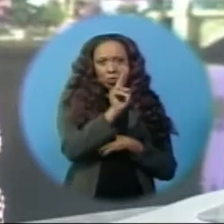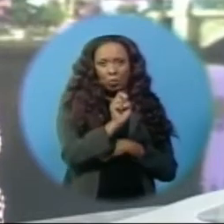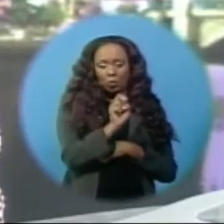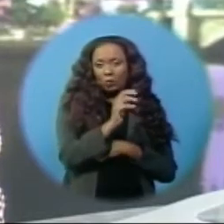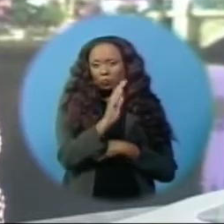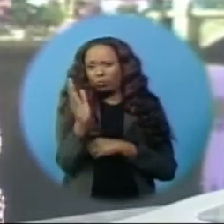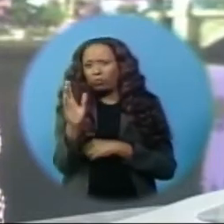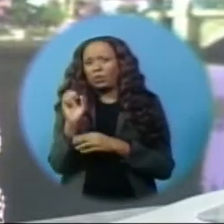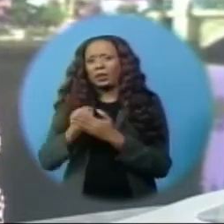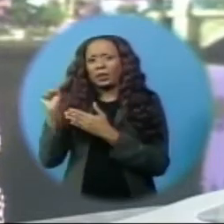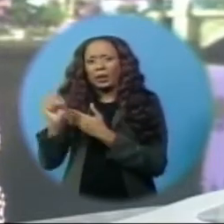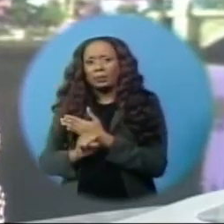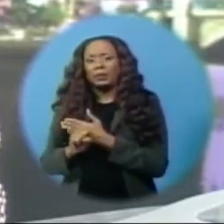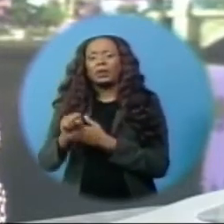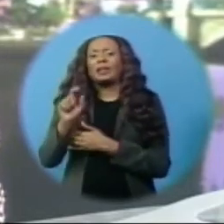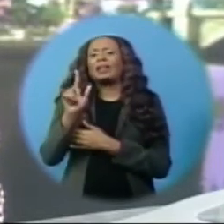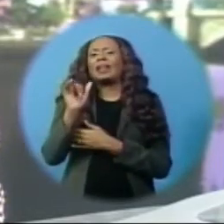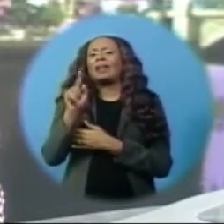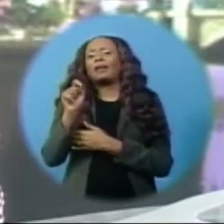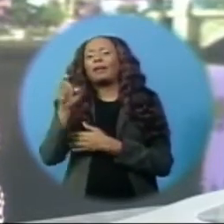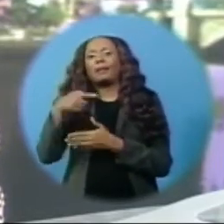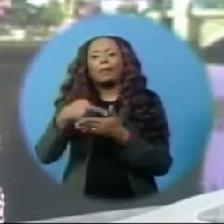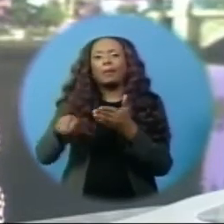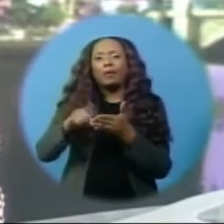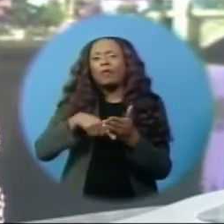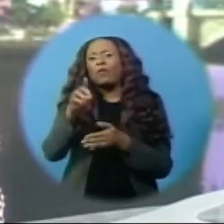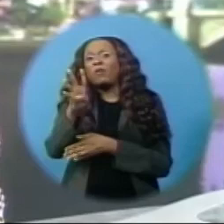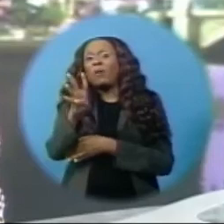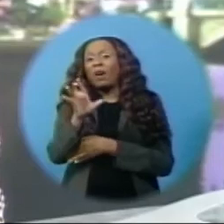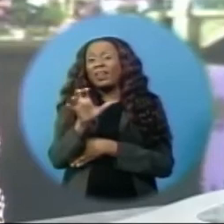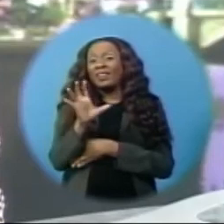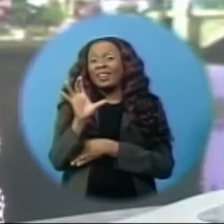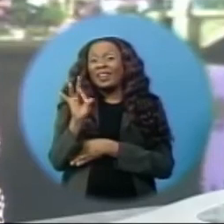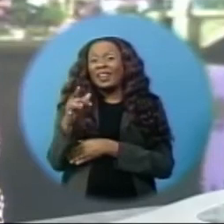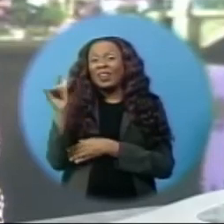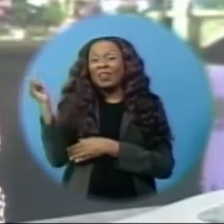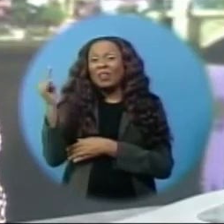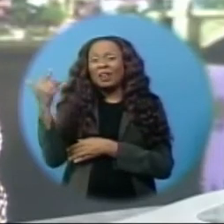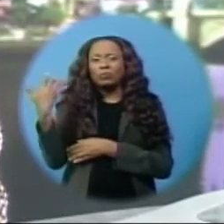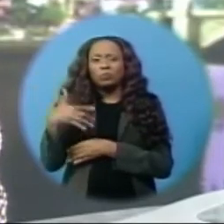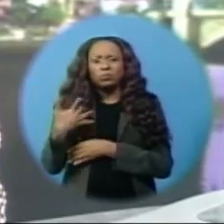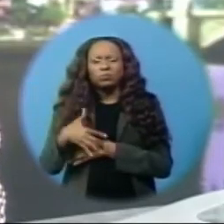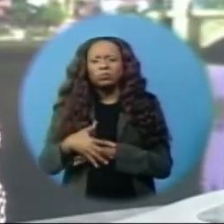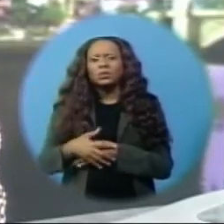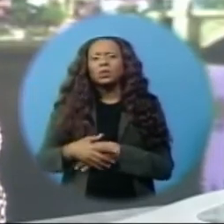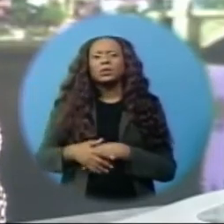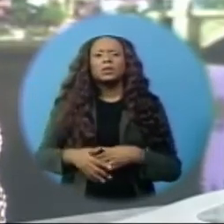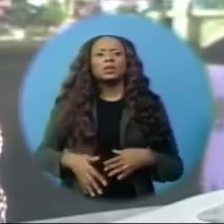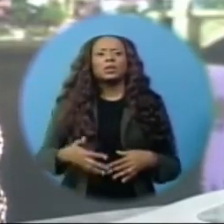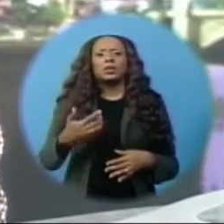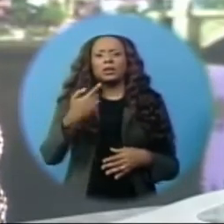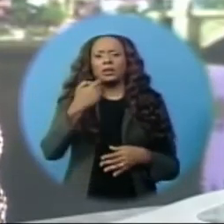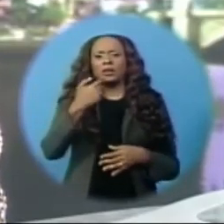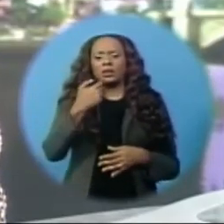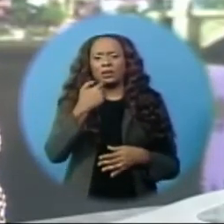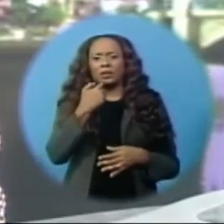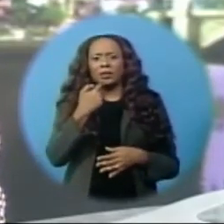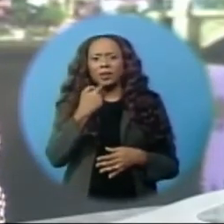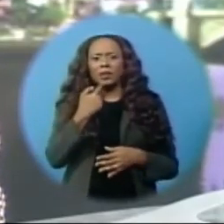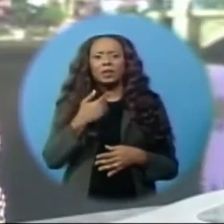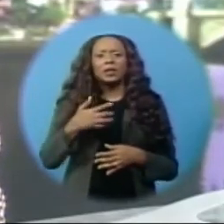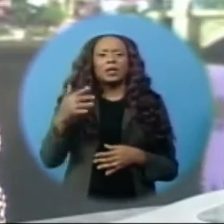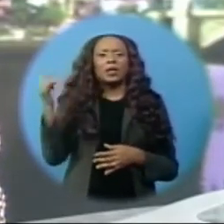cancelled 408 flights compared with 67 in 2016. Dr. Gonsalves, who is chair of